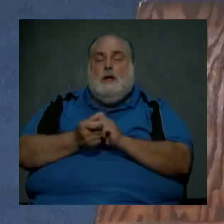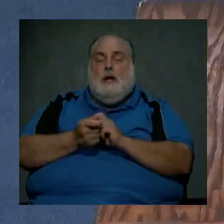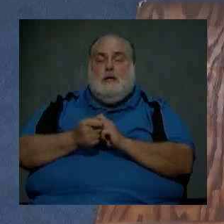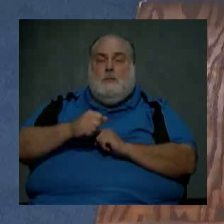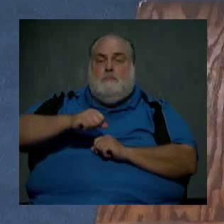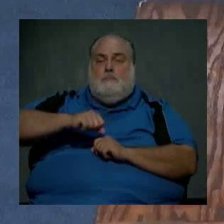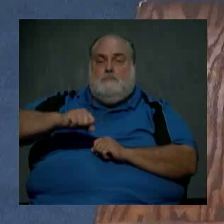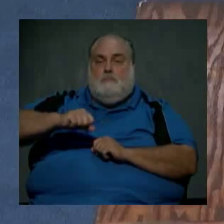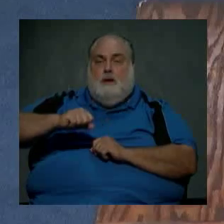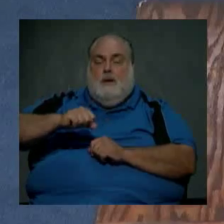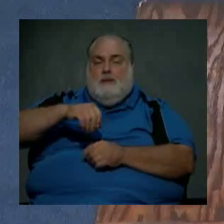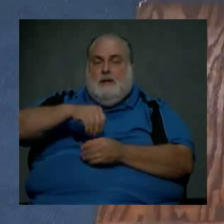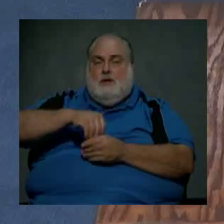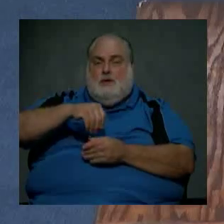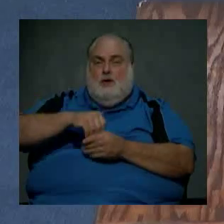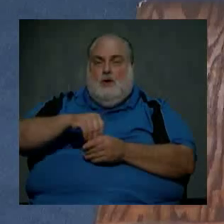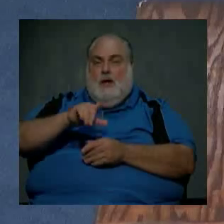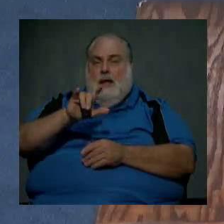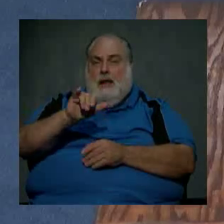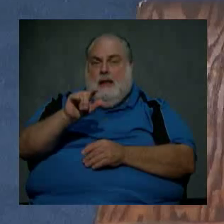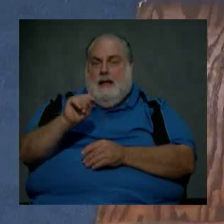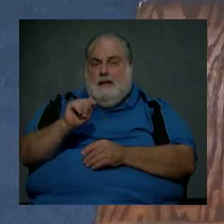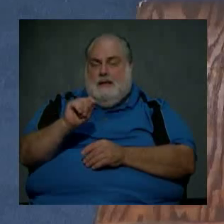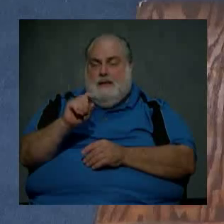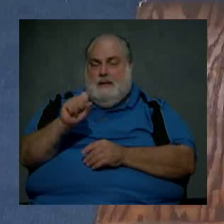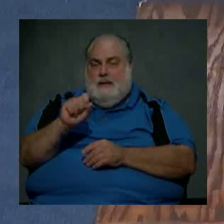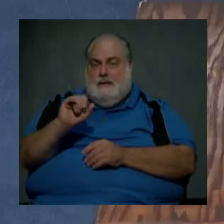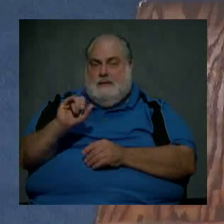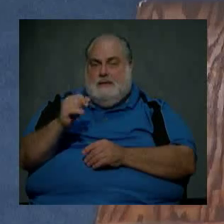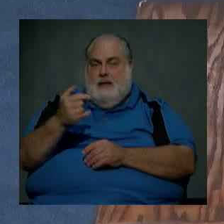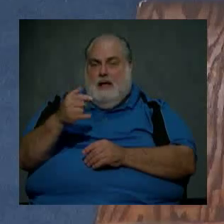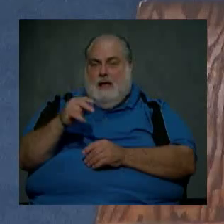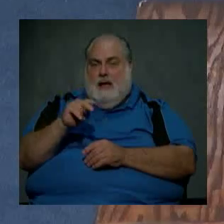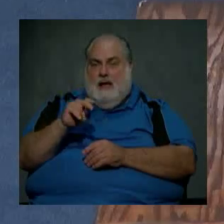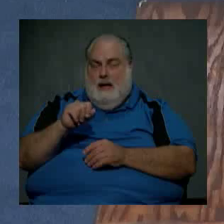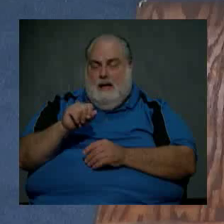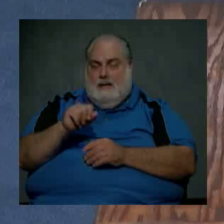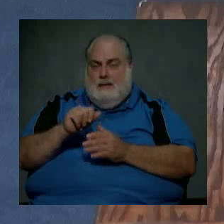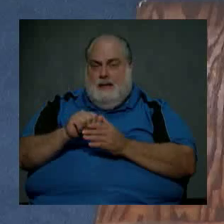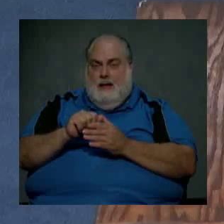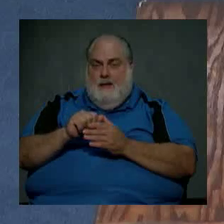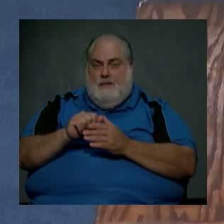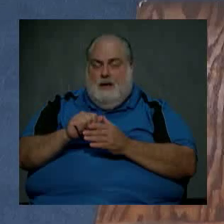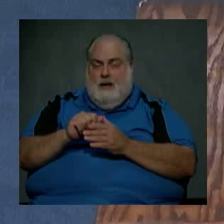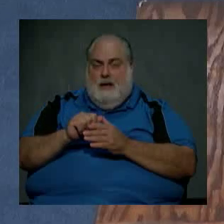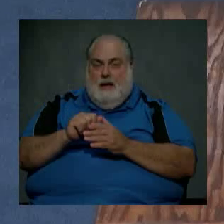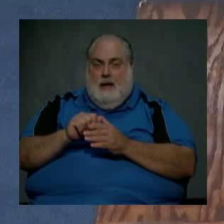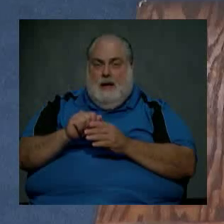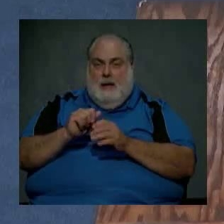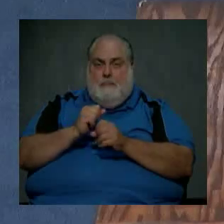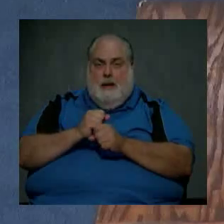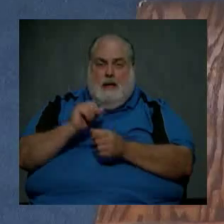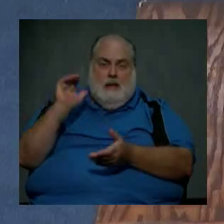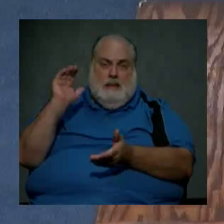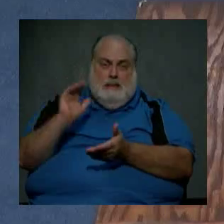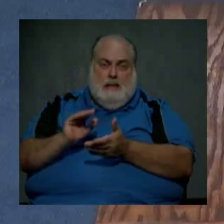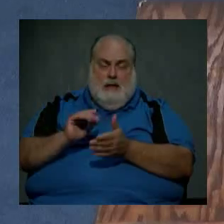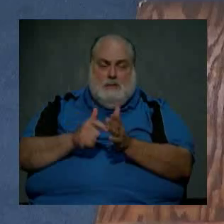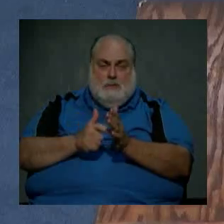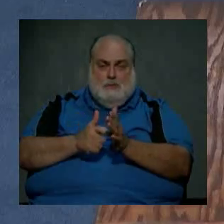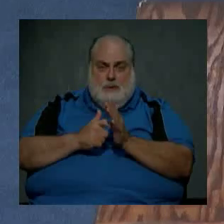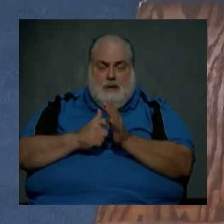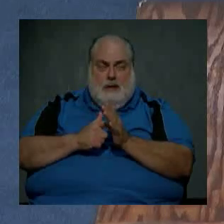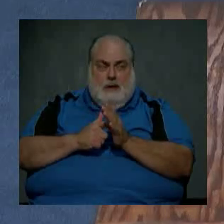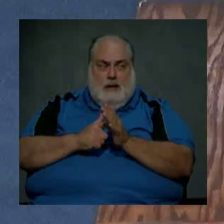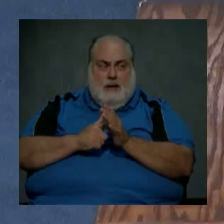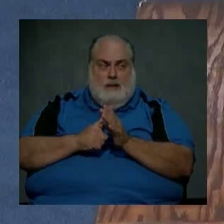prohibition on internally lit signs. And what they've done, they've eased that a little bit so that when you see the signs that are in the